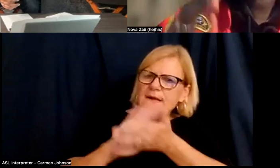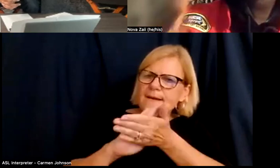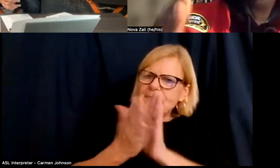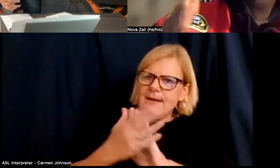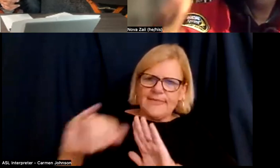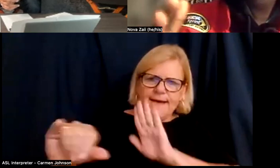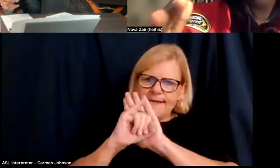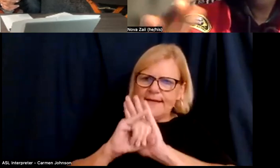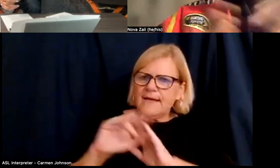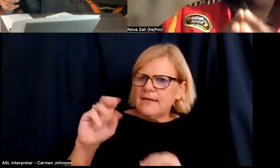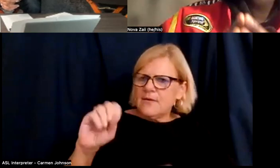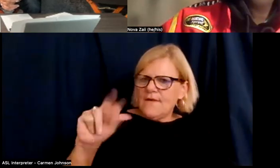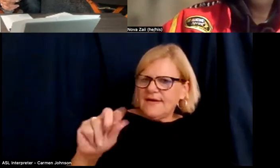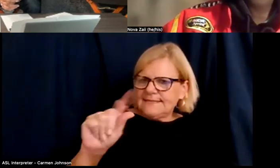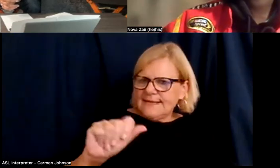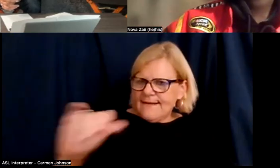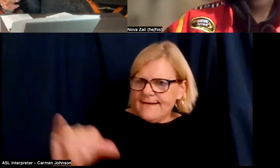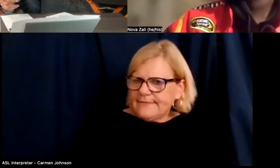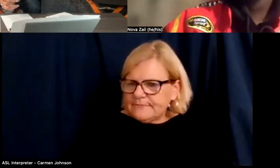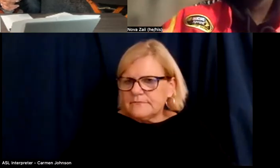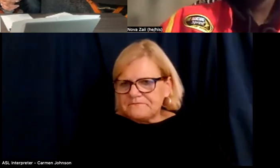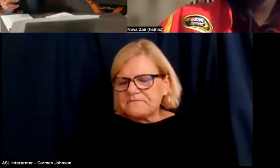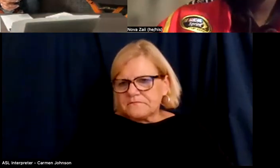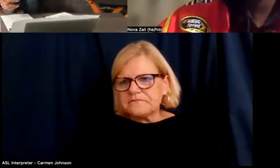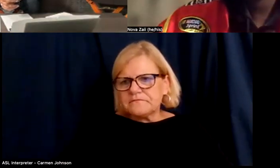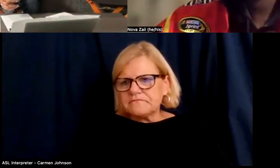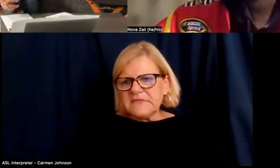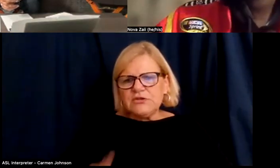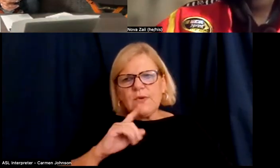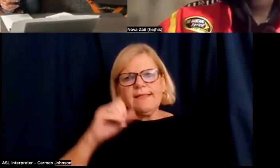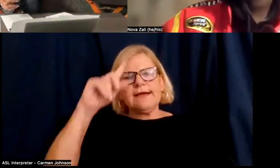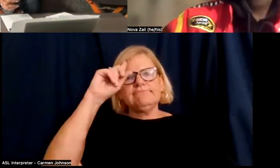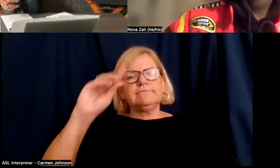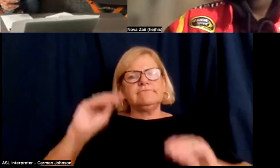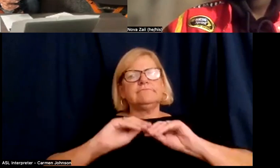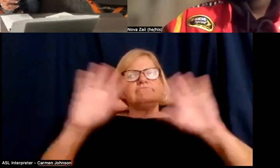this identity of Zaii, in a new way. So it's really like a revelation of sorts.